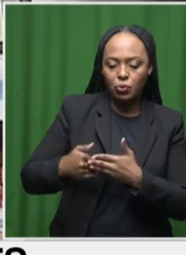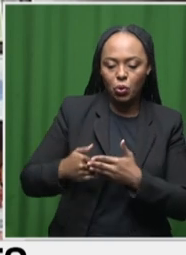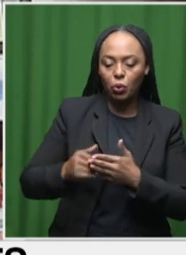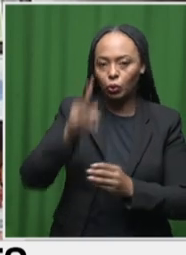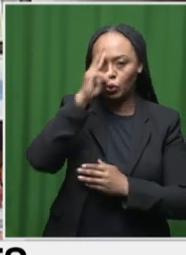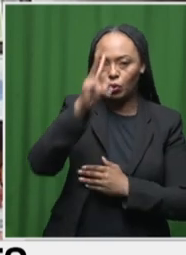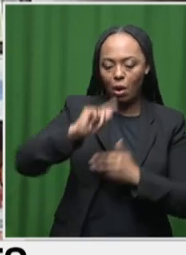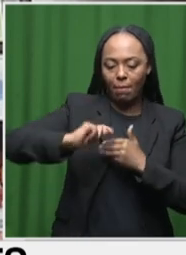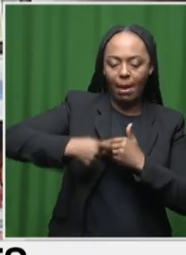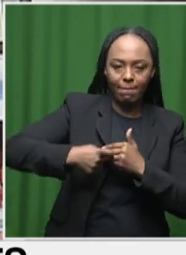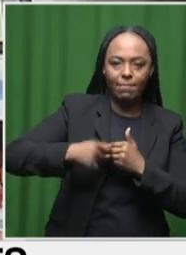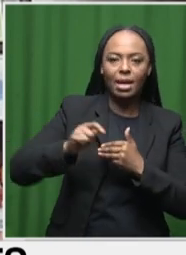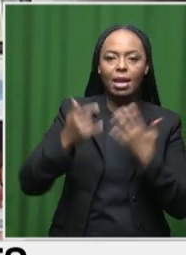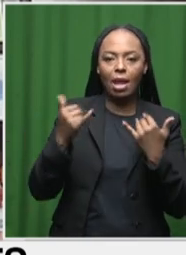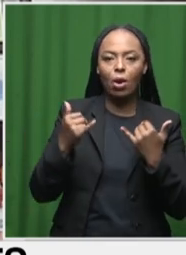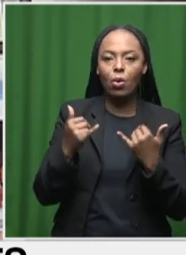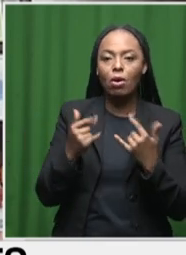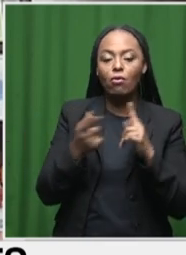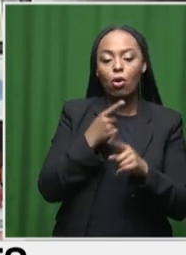from 2 o'clock to 2:30,